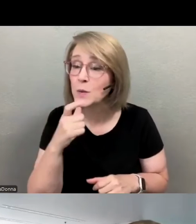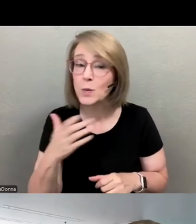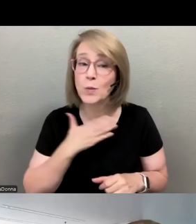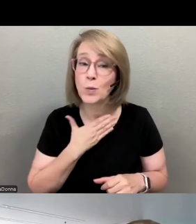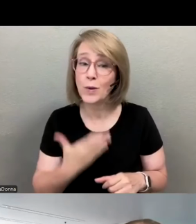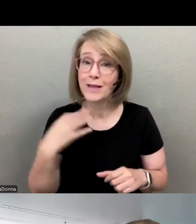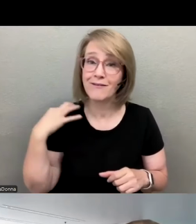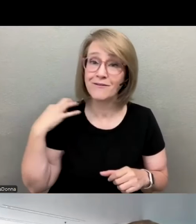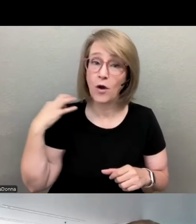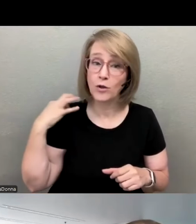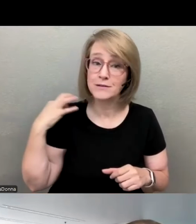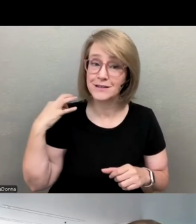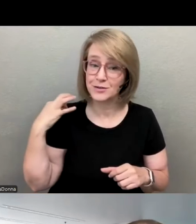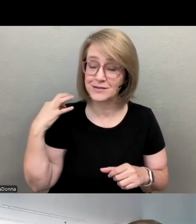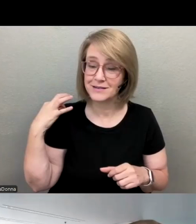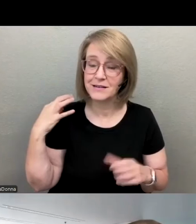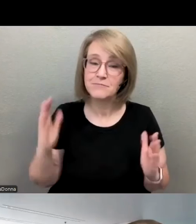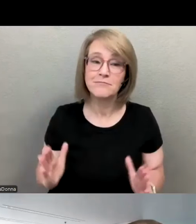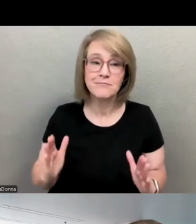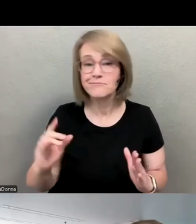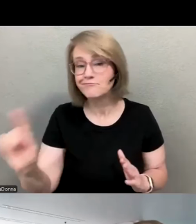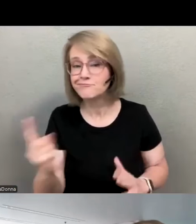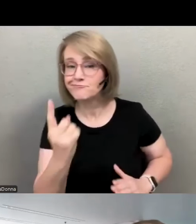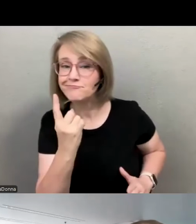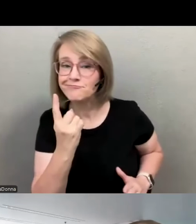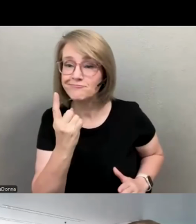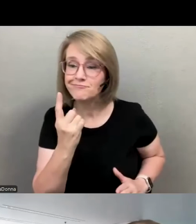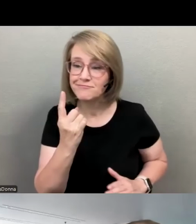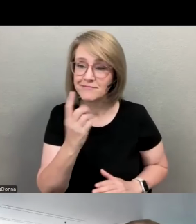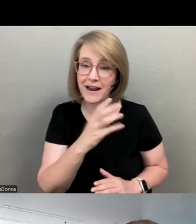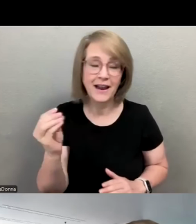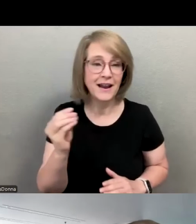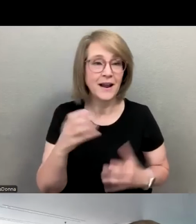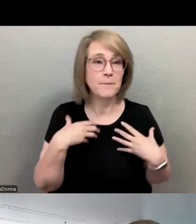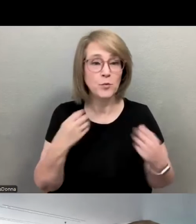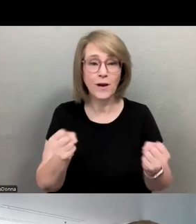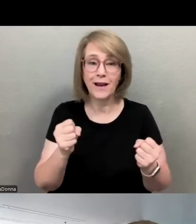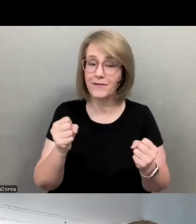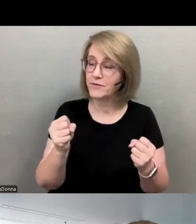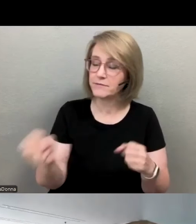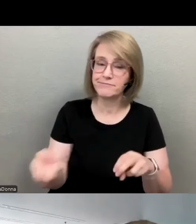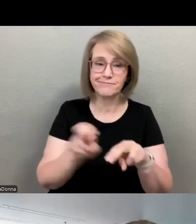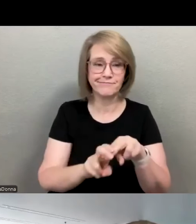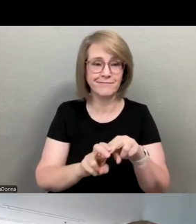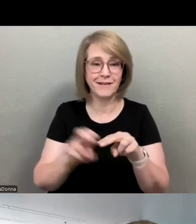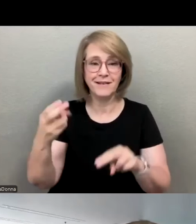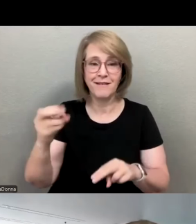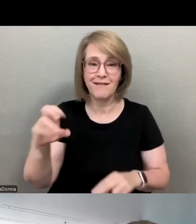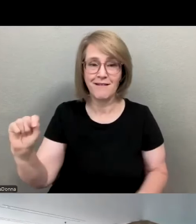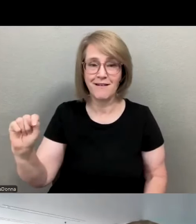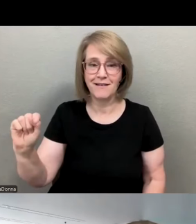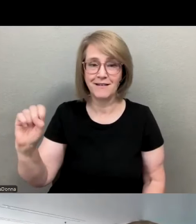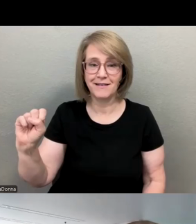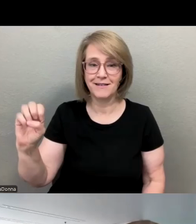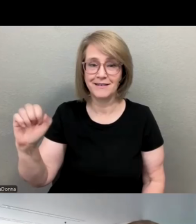are willing, brave souls, willing to come forward and brave the hot seat, which is I'm